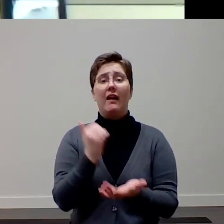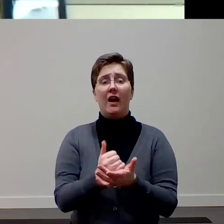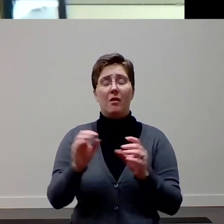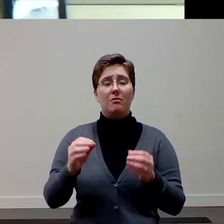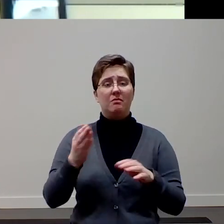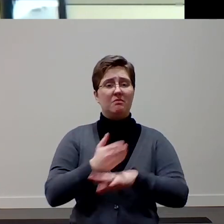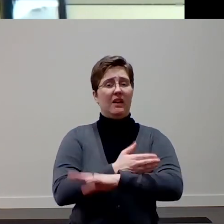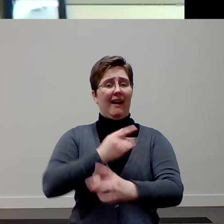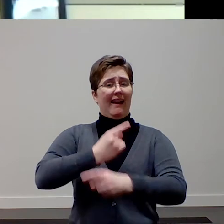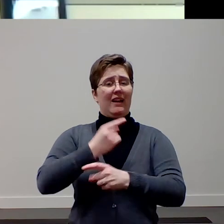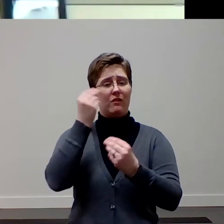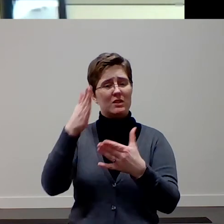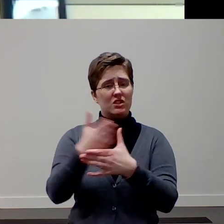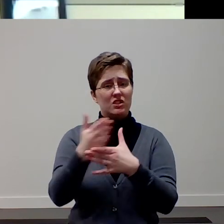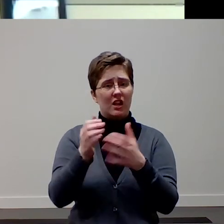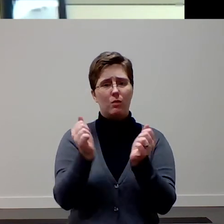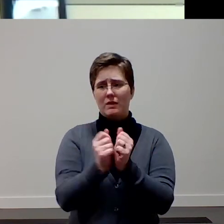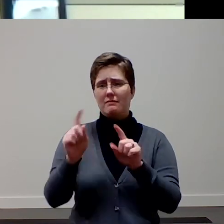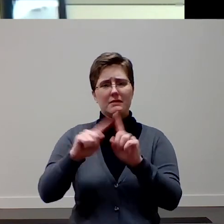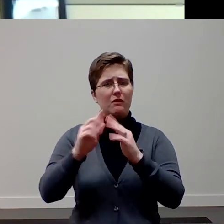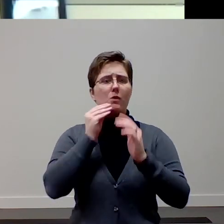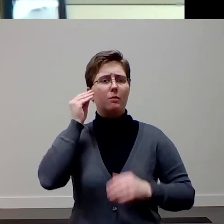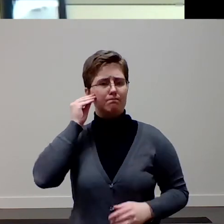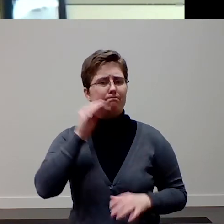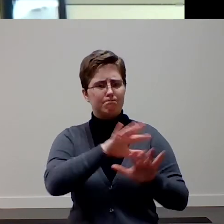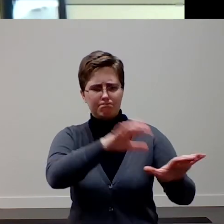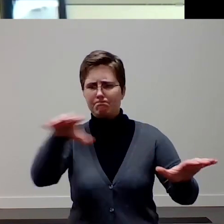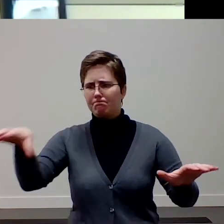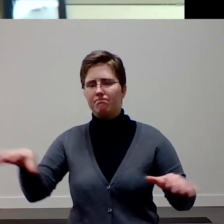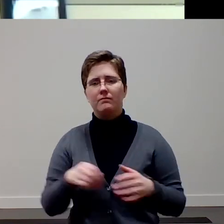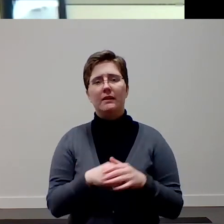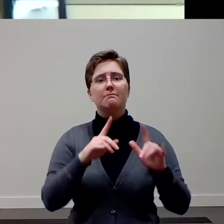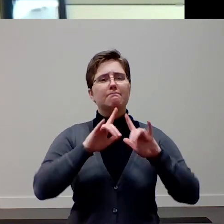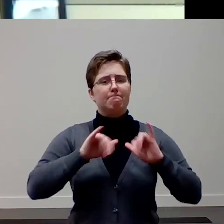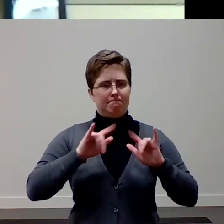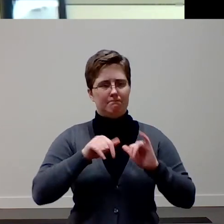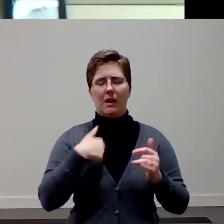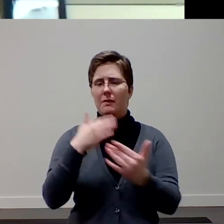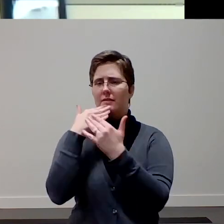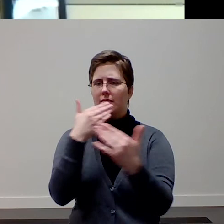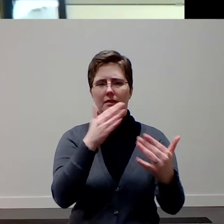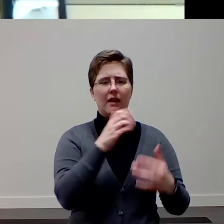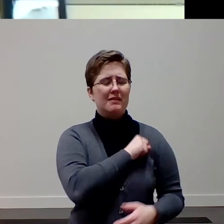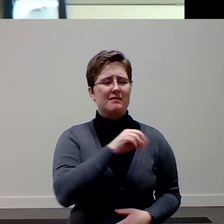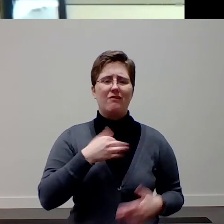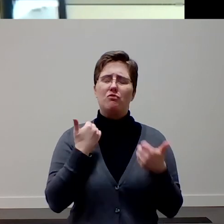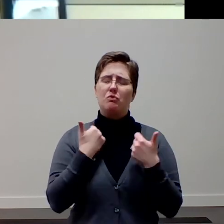that's been introduced with finances that remains 100% the same that as is when it's introduced.